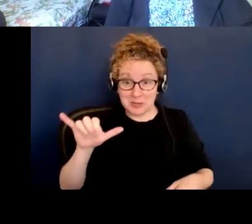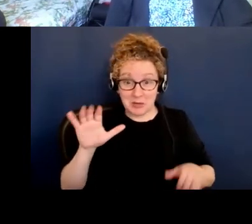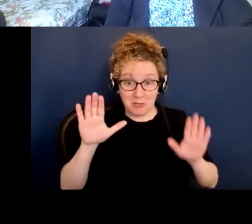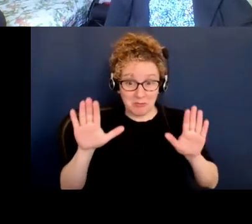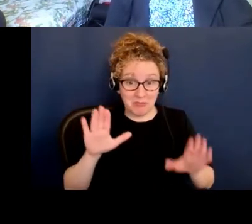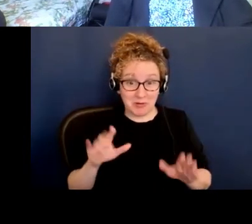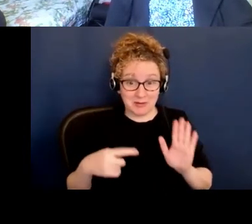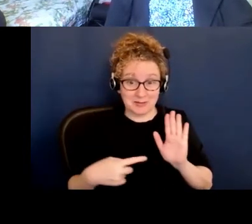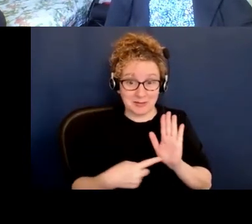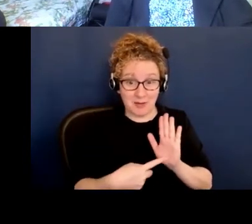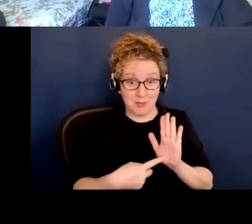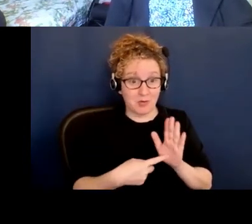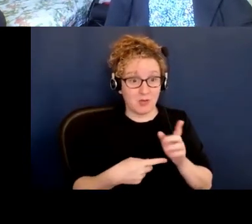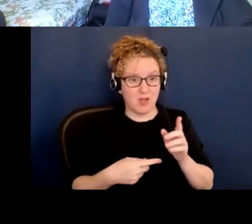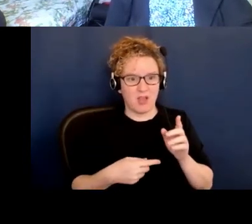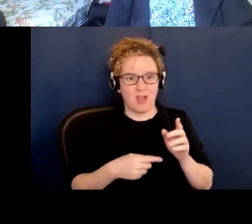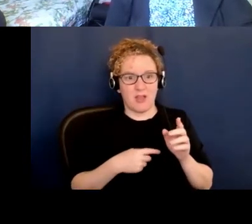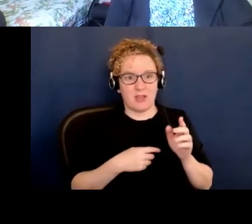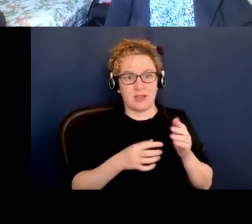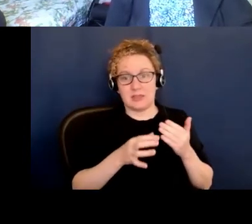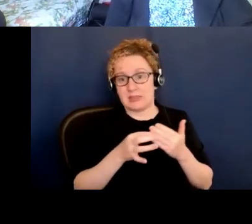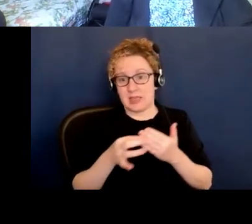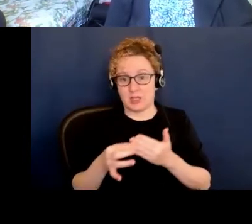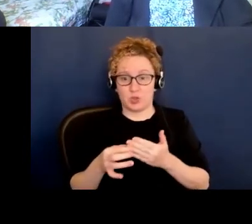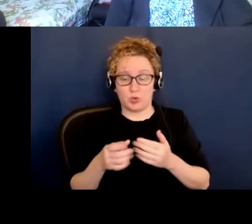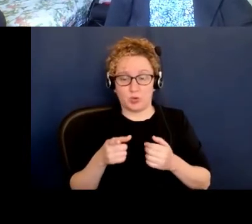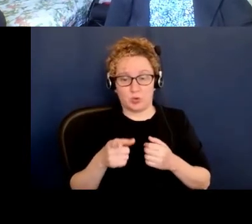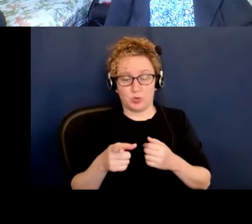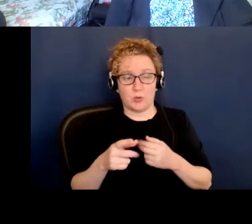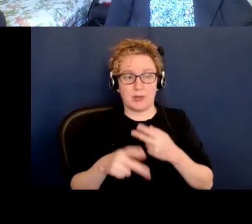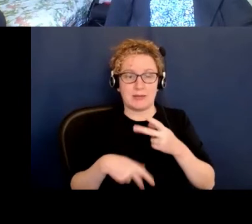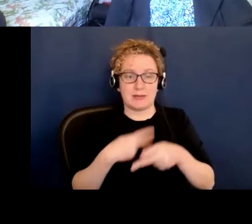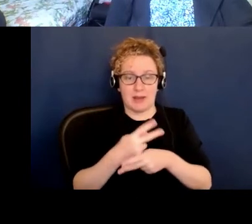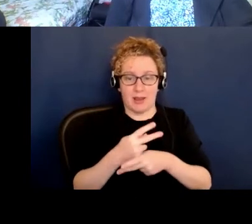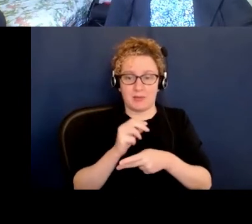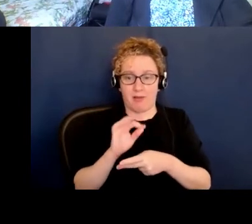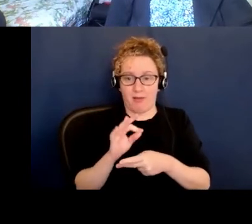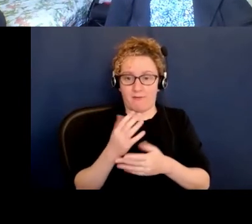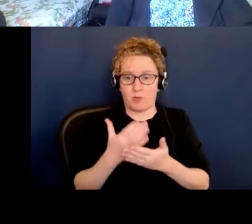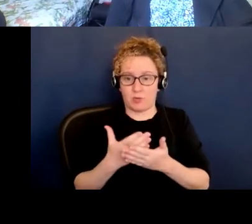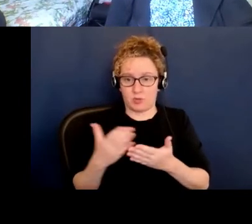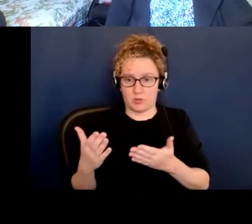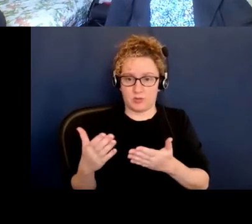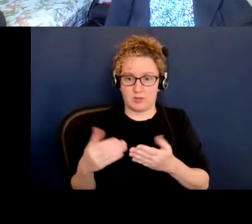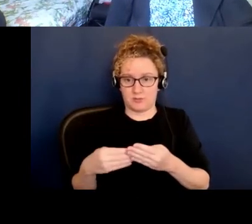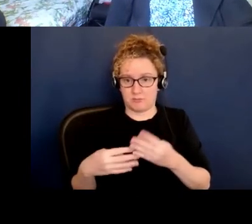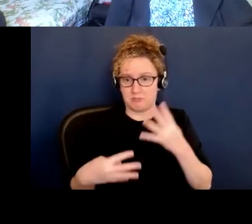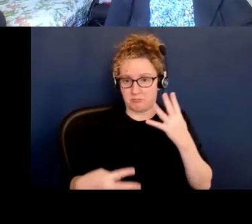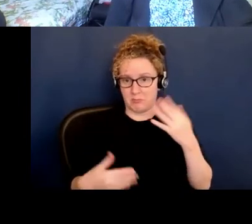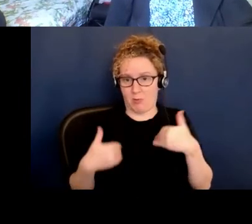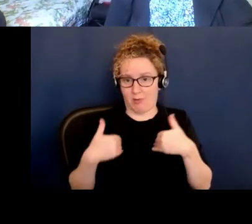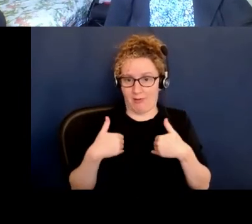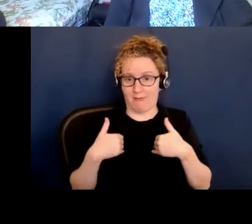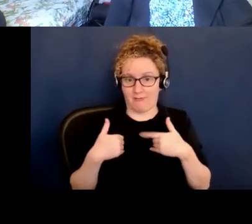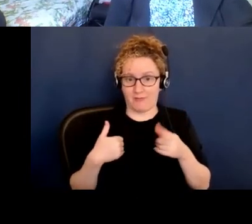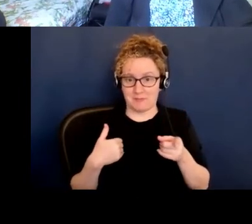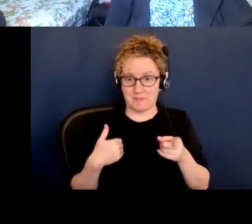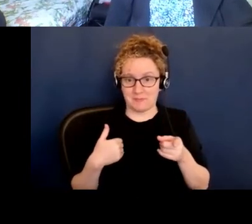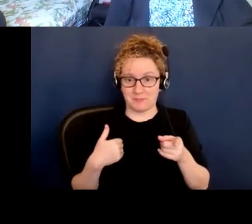of taken to the types of resources that we have that